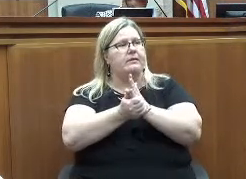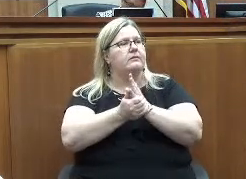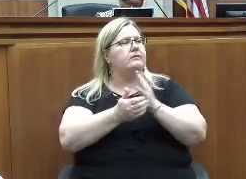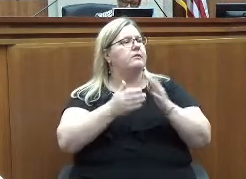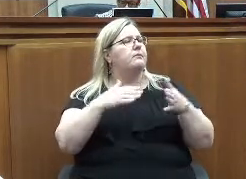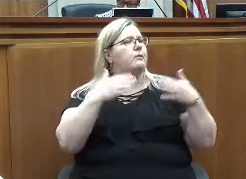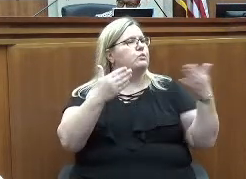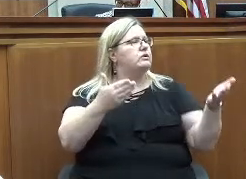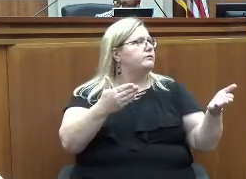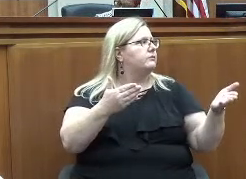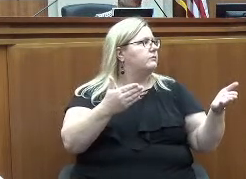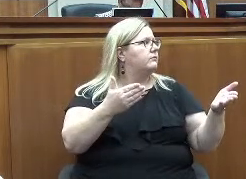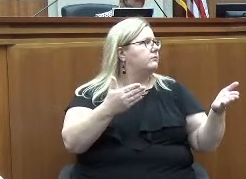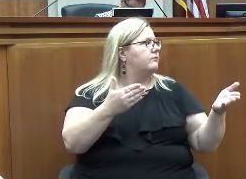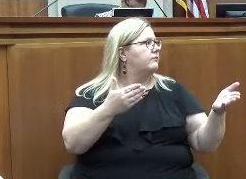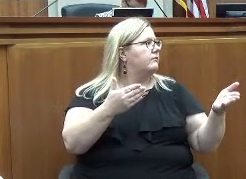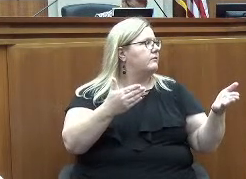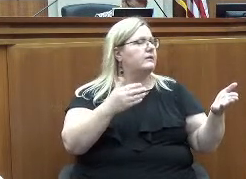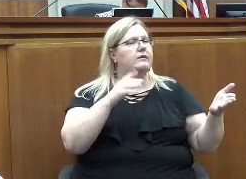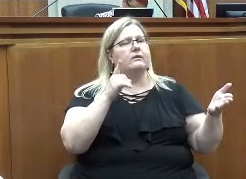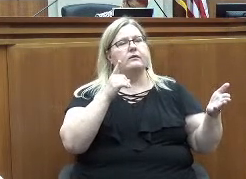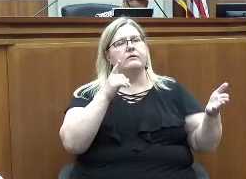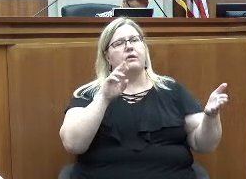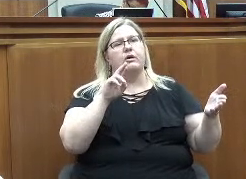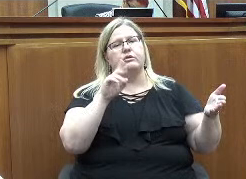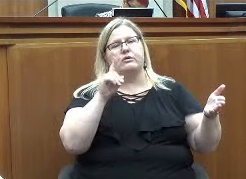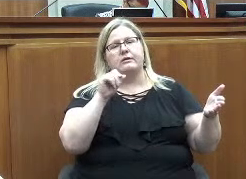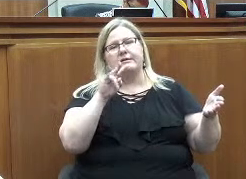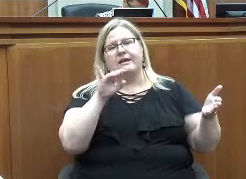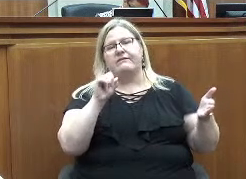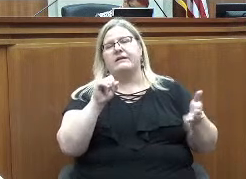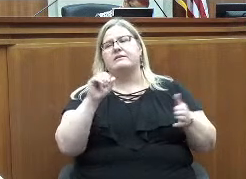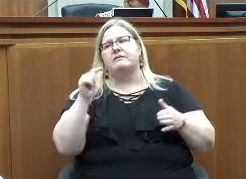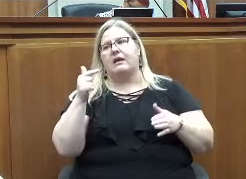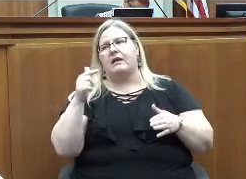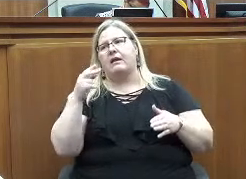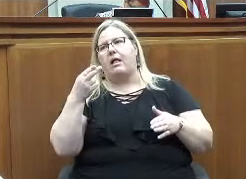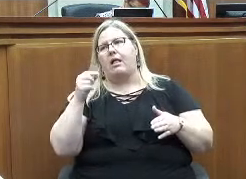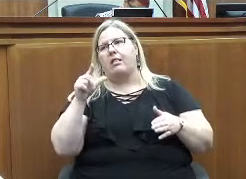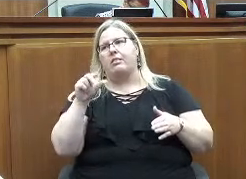motion? Dr. Davis, Ms. Holloway, thank you.